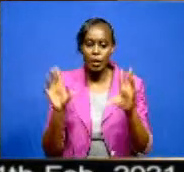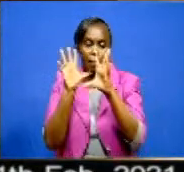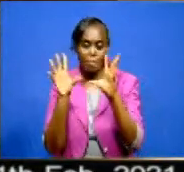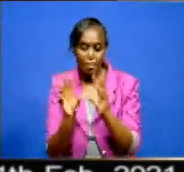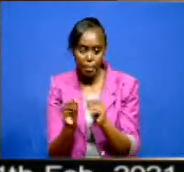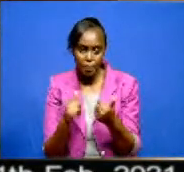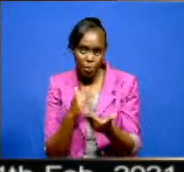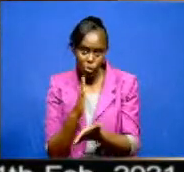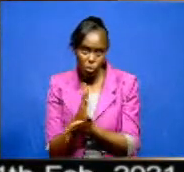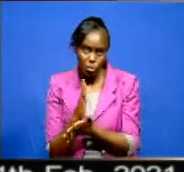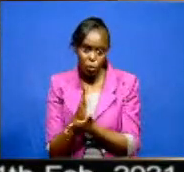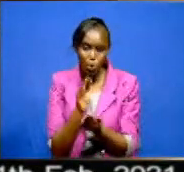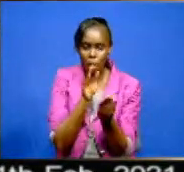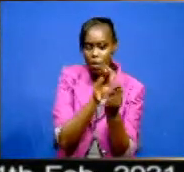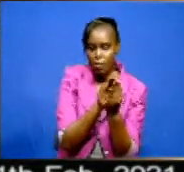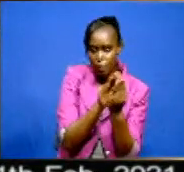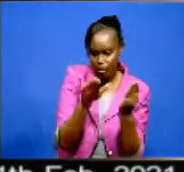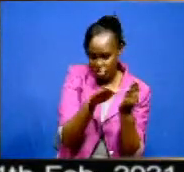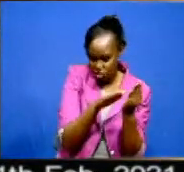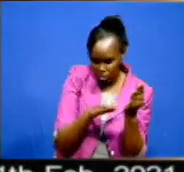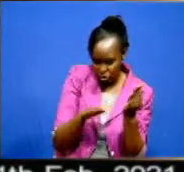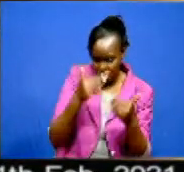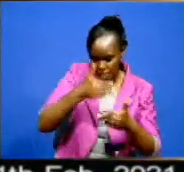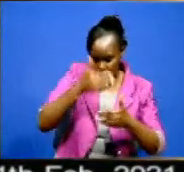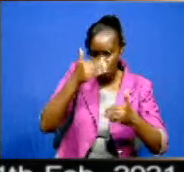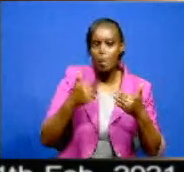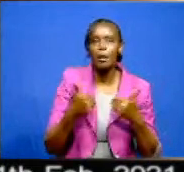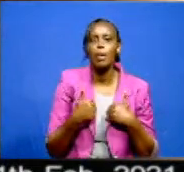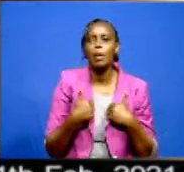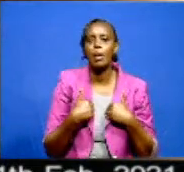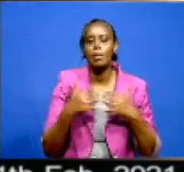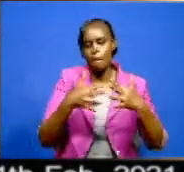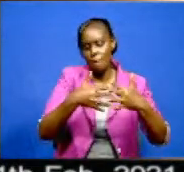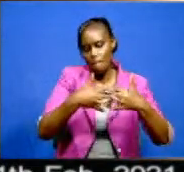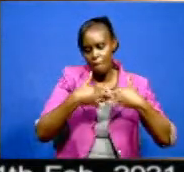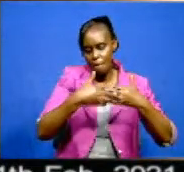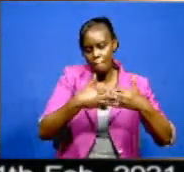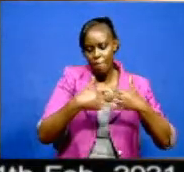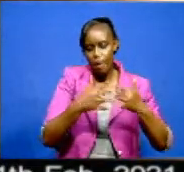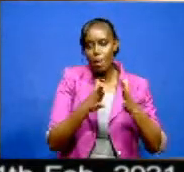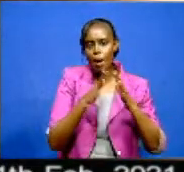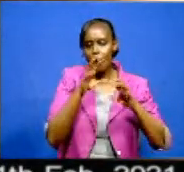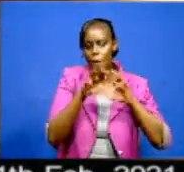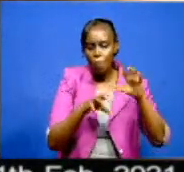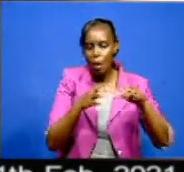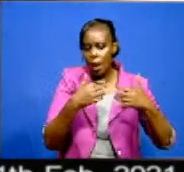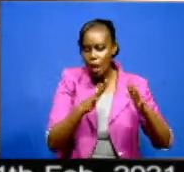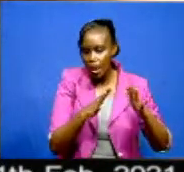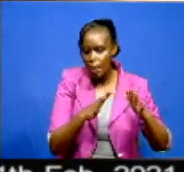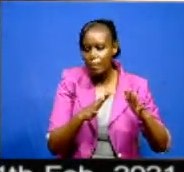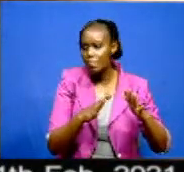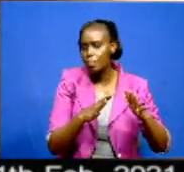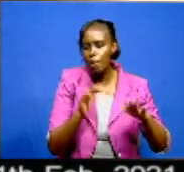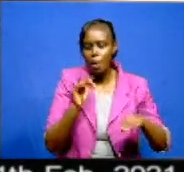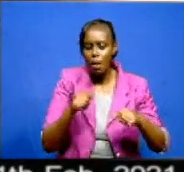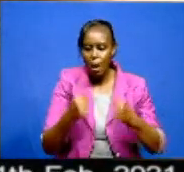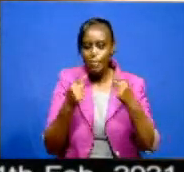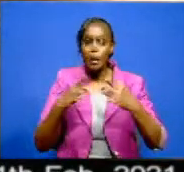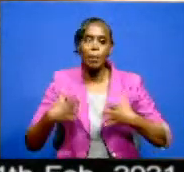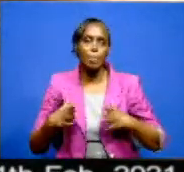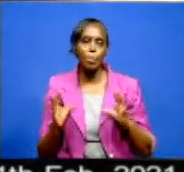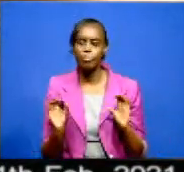that the conservation areas are well secured, fenced, and the animals do not kill people